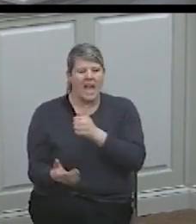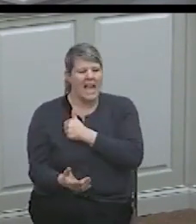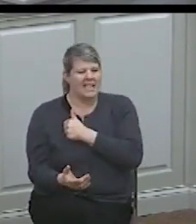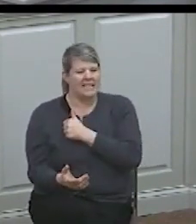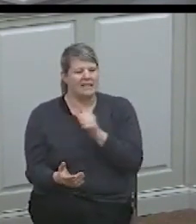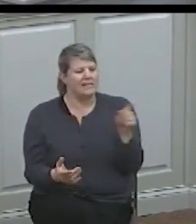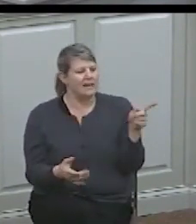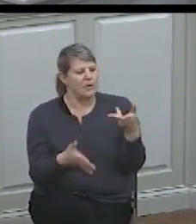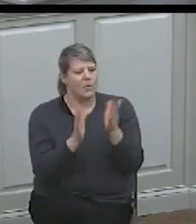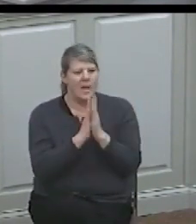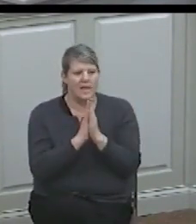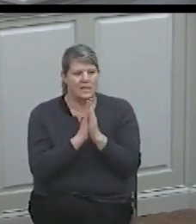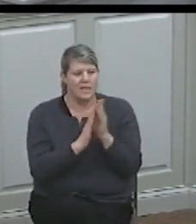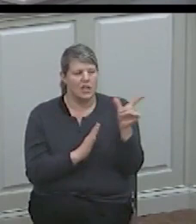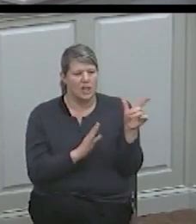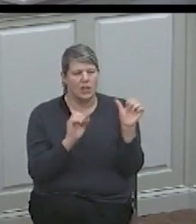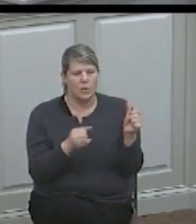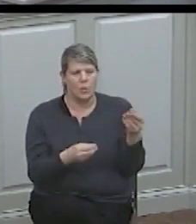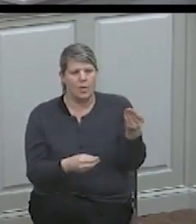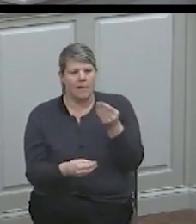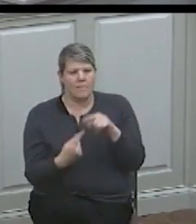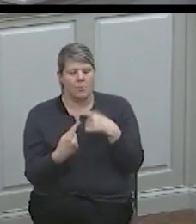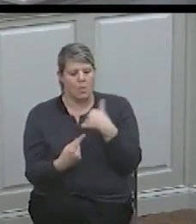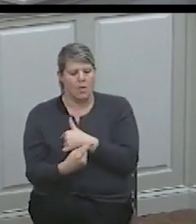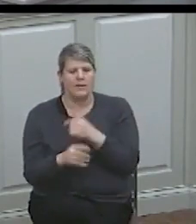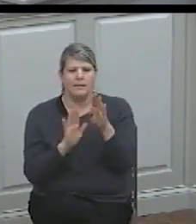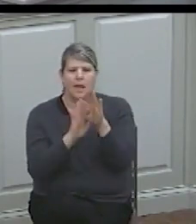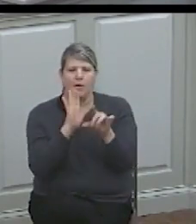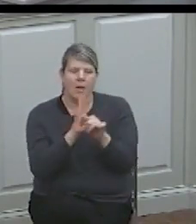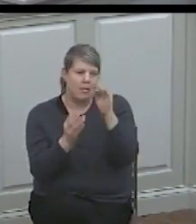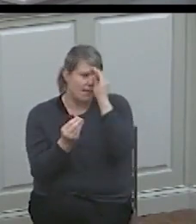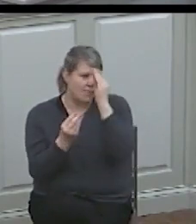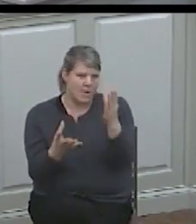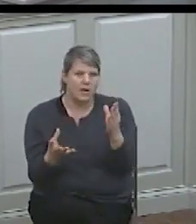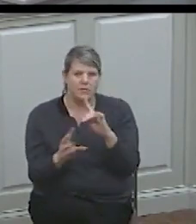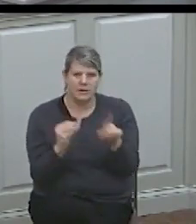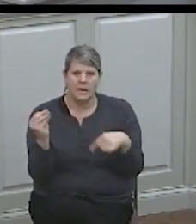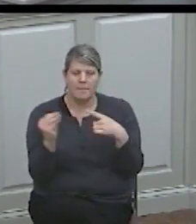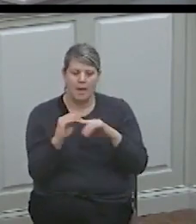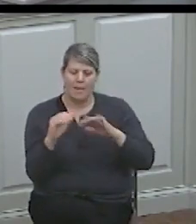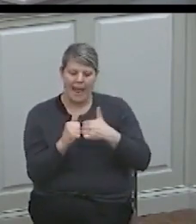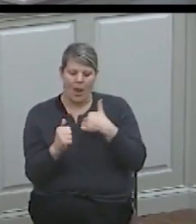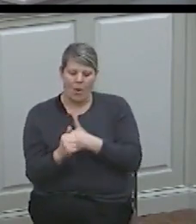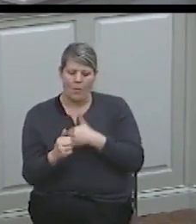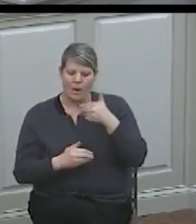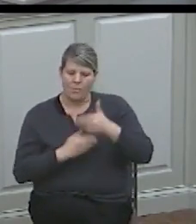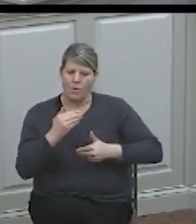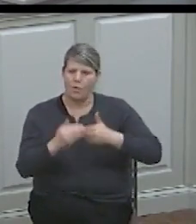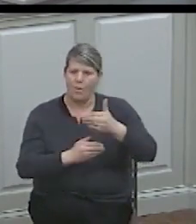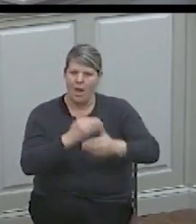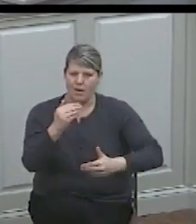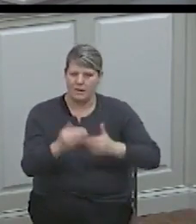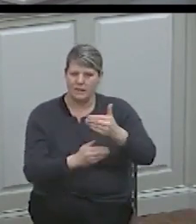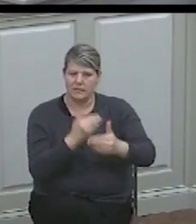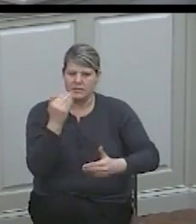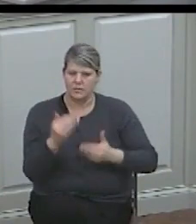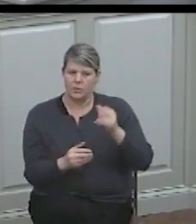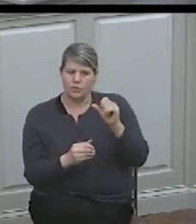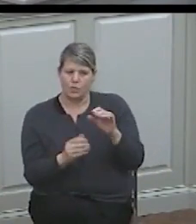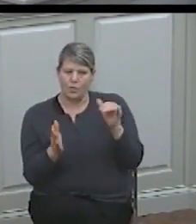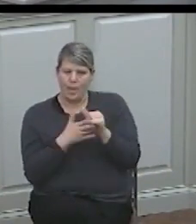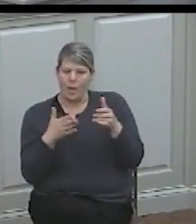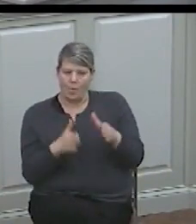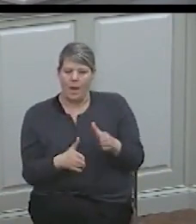little background information about how we've progressed to this point for the community to be